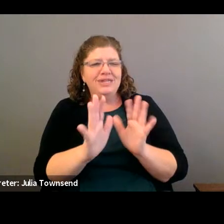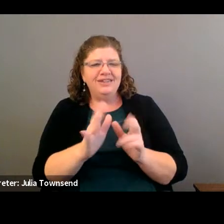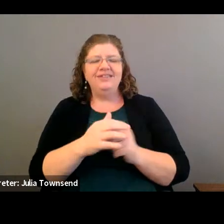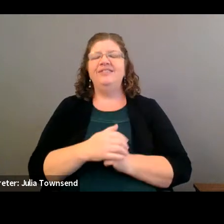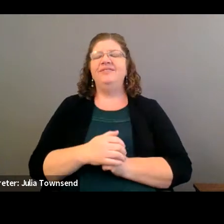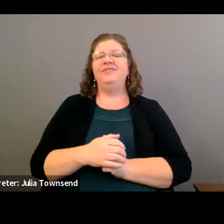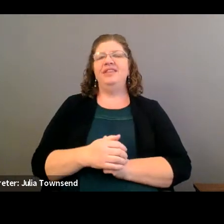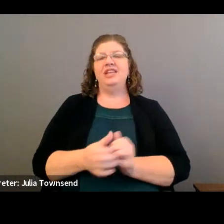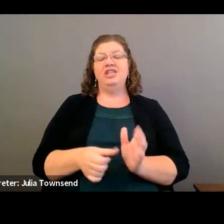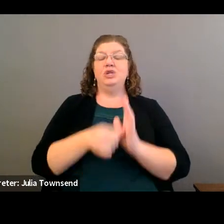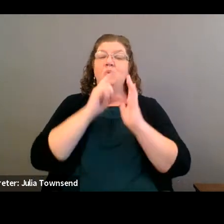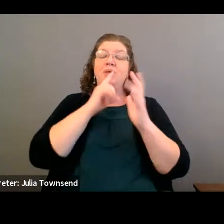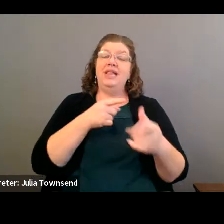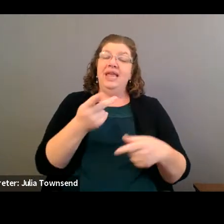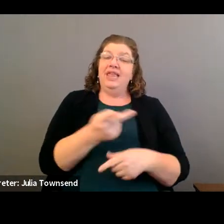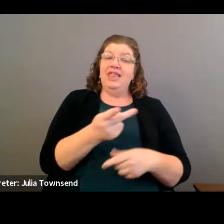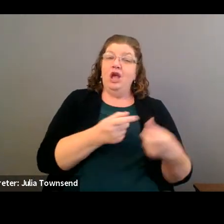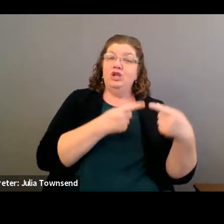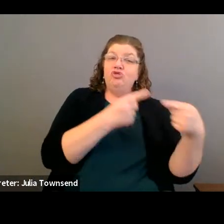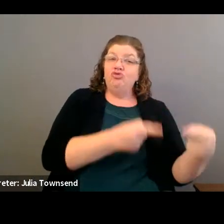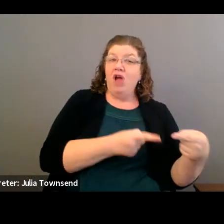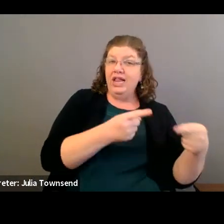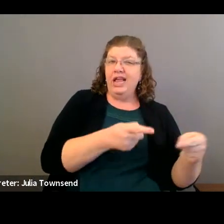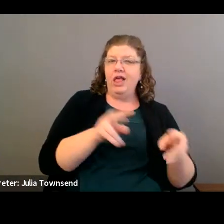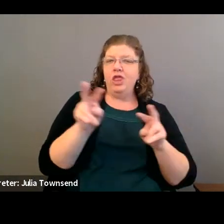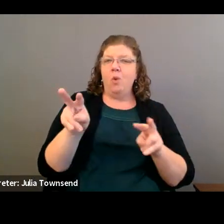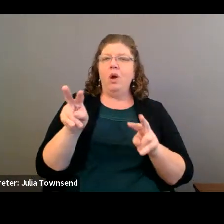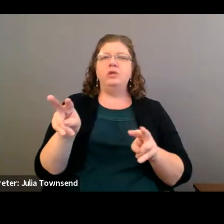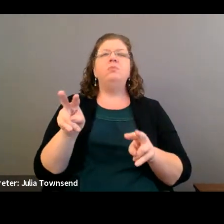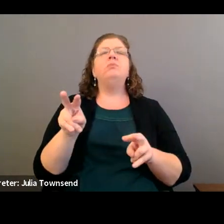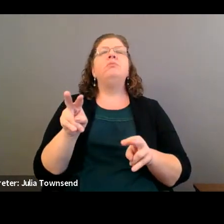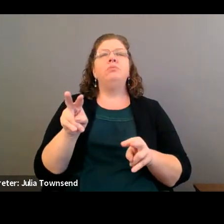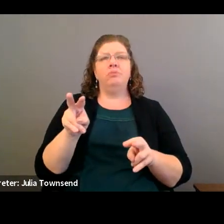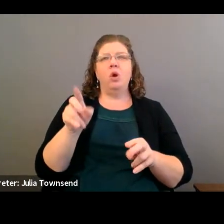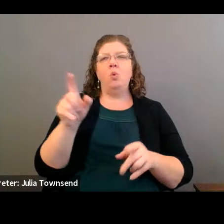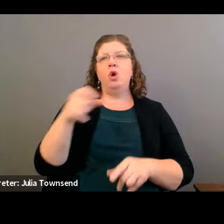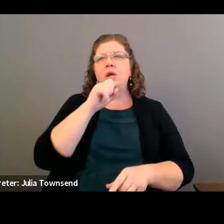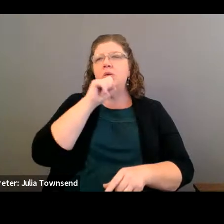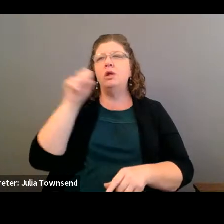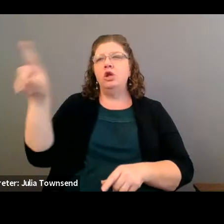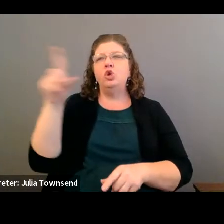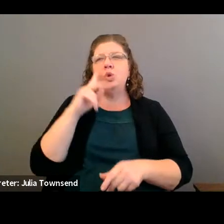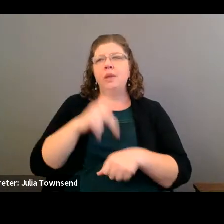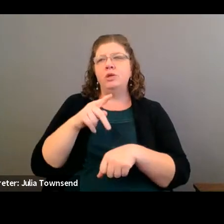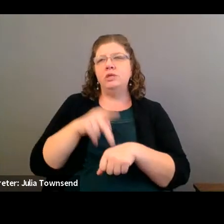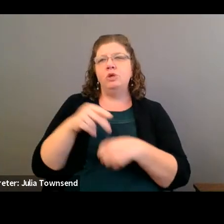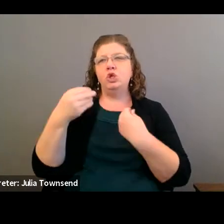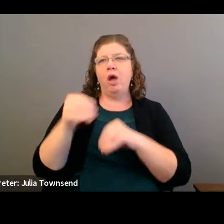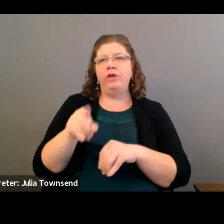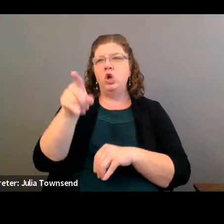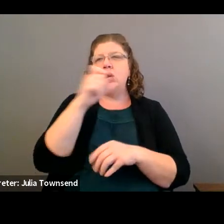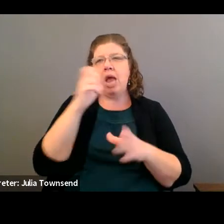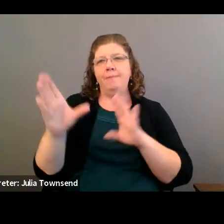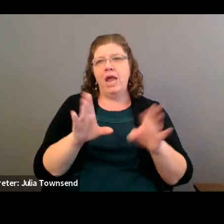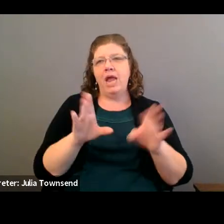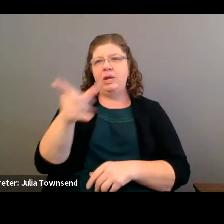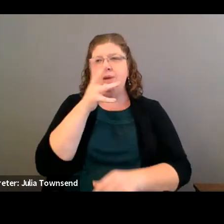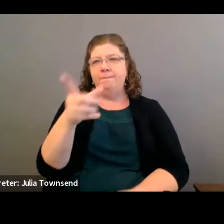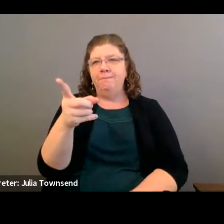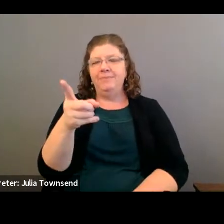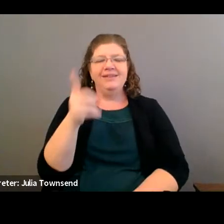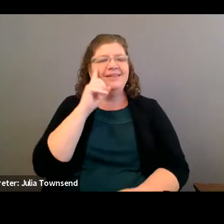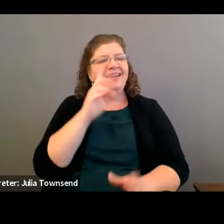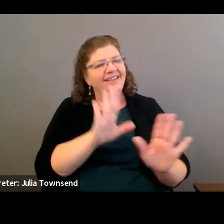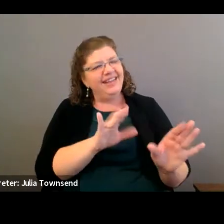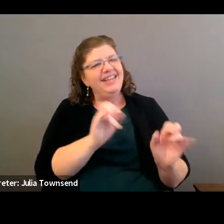that they're struggling and they're also watching. They're figured out, we're just going to send you to the principal's office because you're not behaving. So I just wanted to share with them that everything's okay